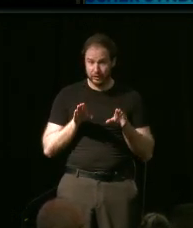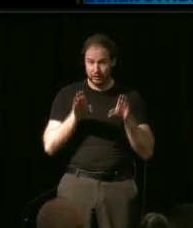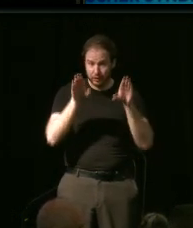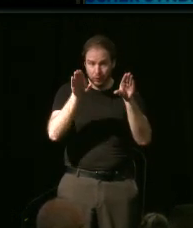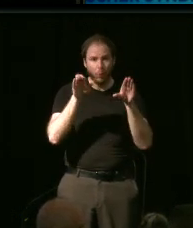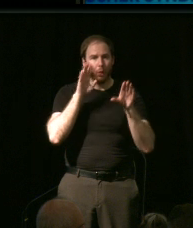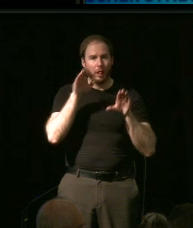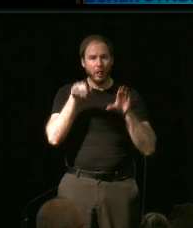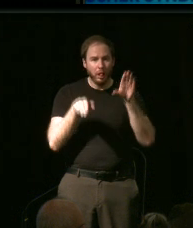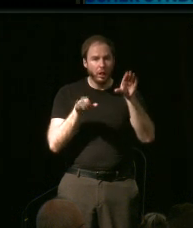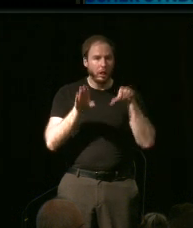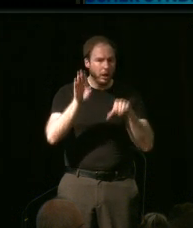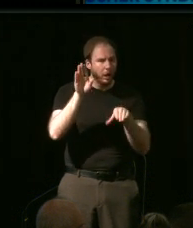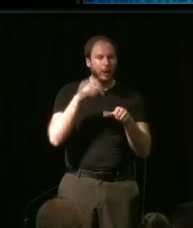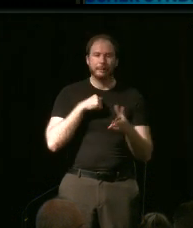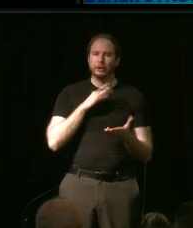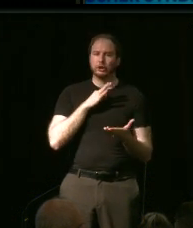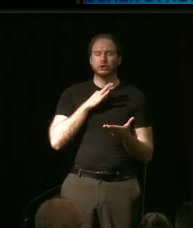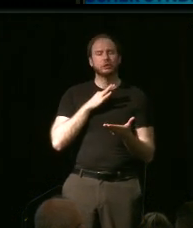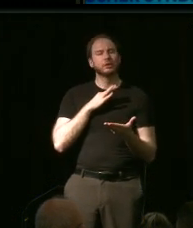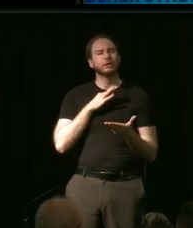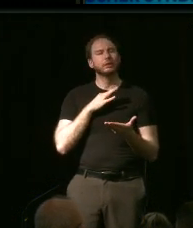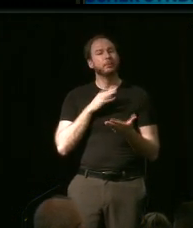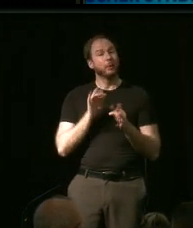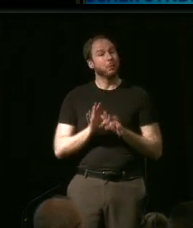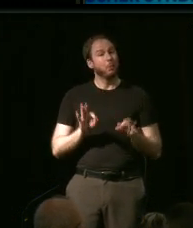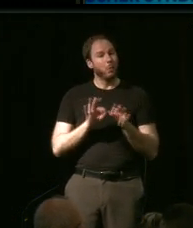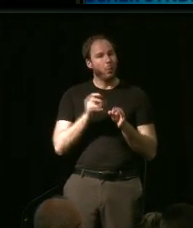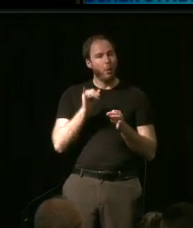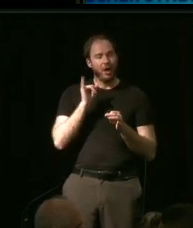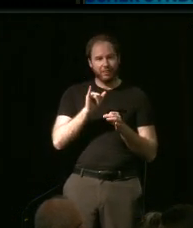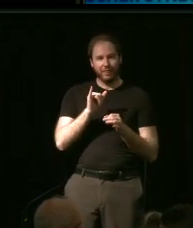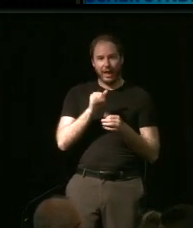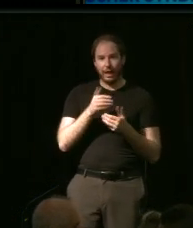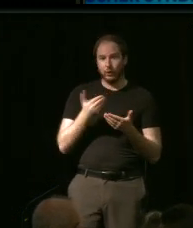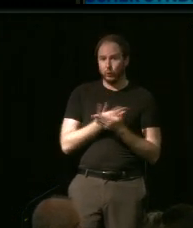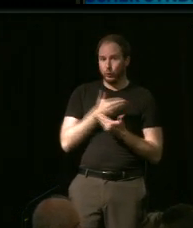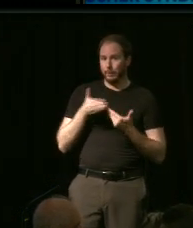that certainly tells us that the follow-up to newborn screening is getting better.